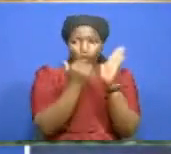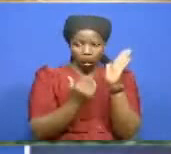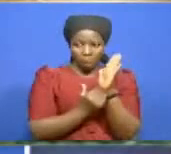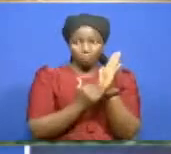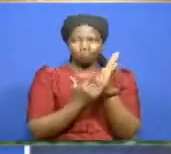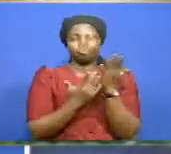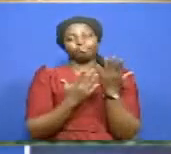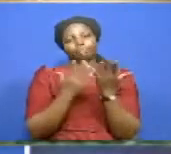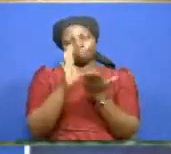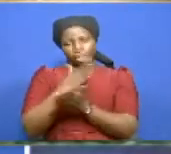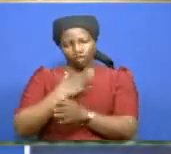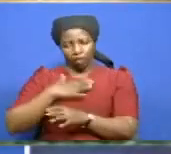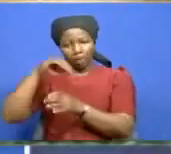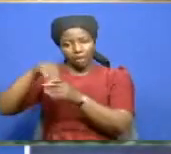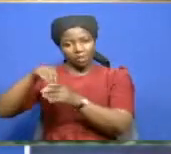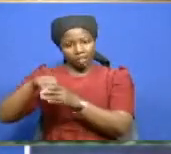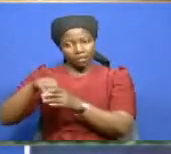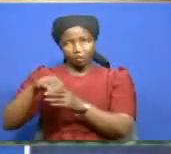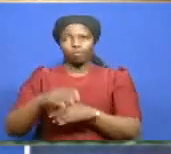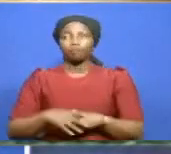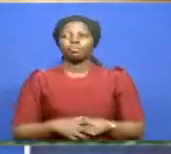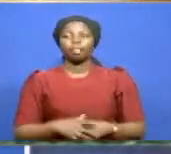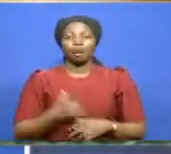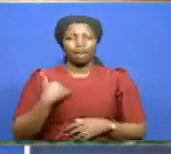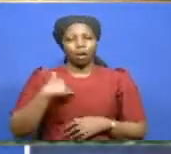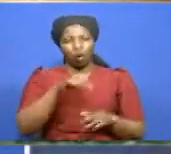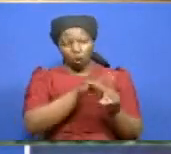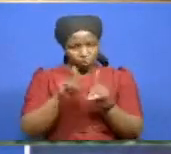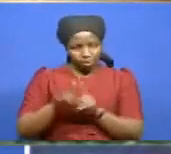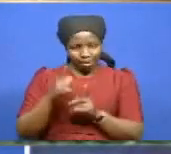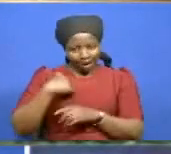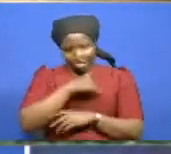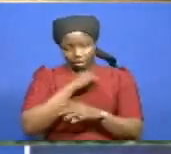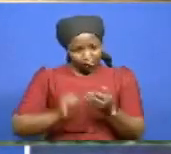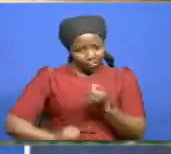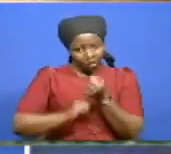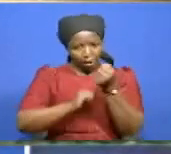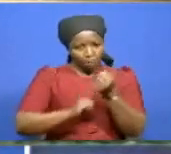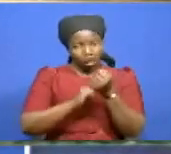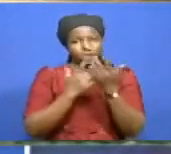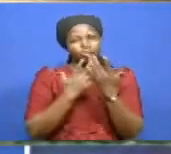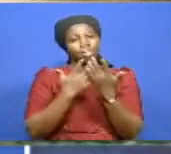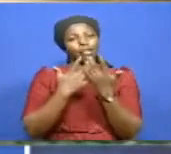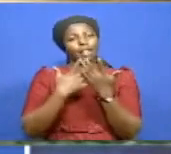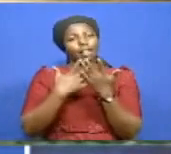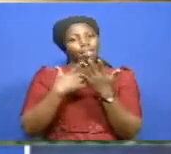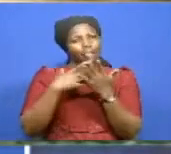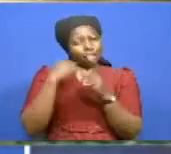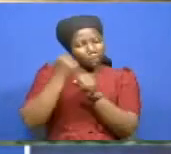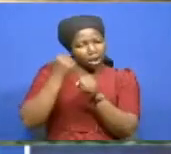part of our investment in this nursery, we're also going to be supporting the operational costs